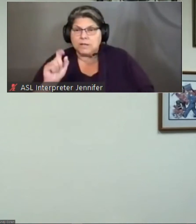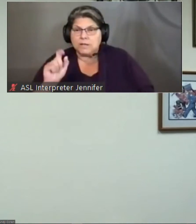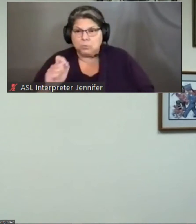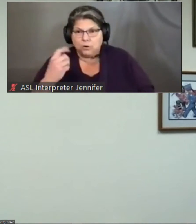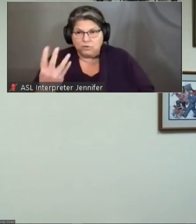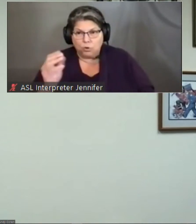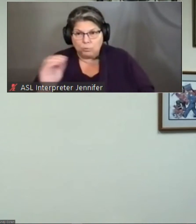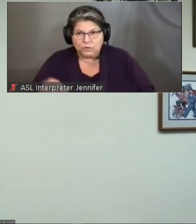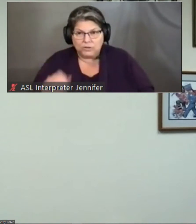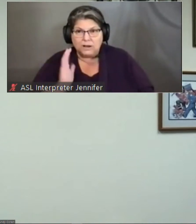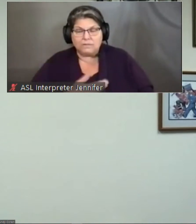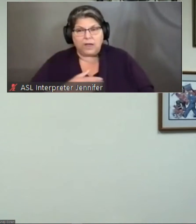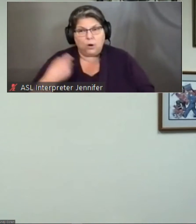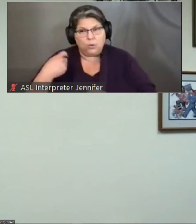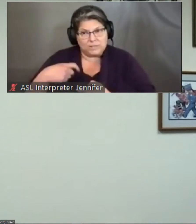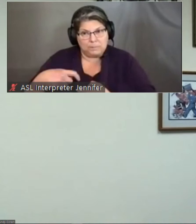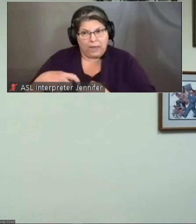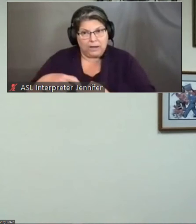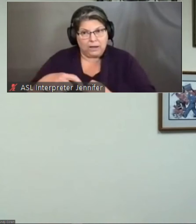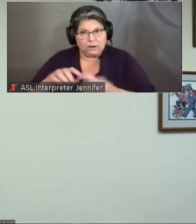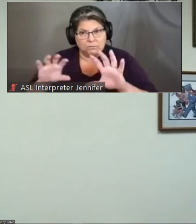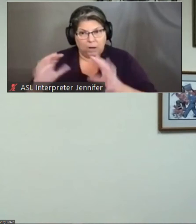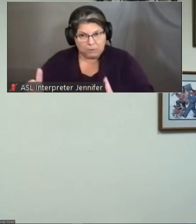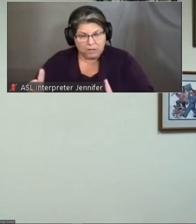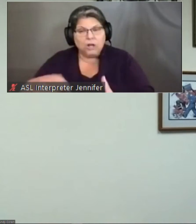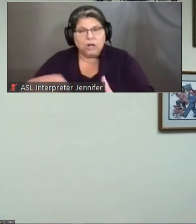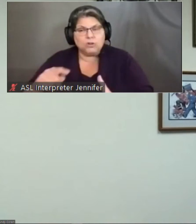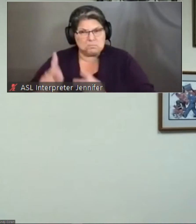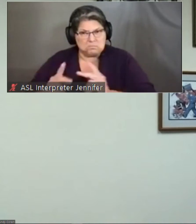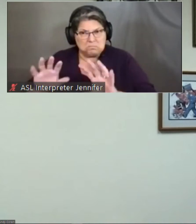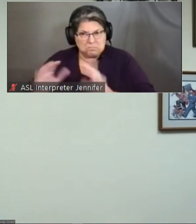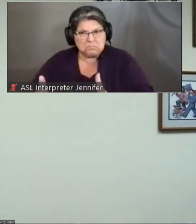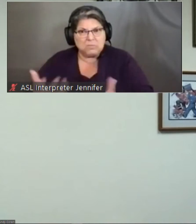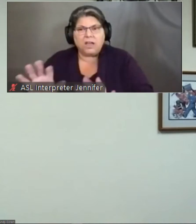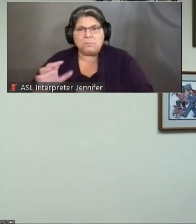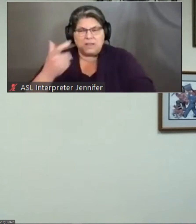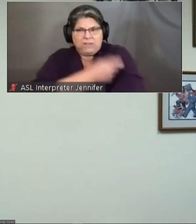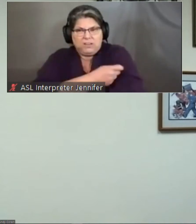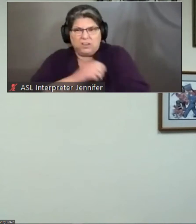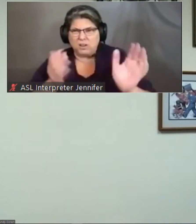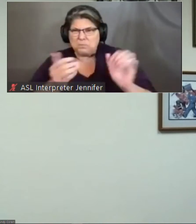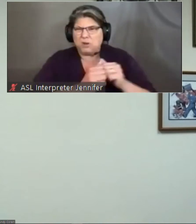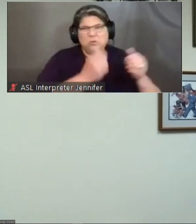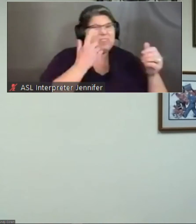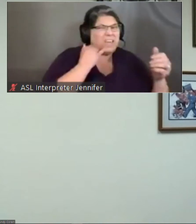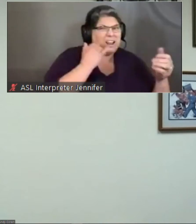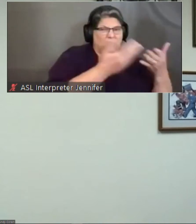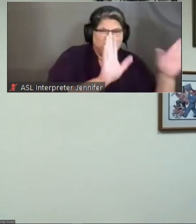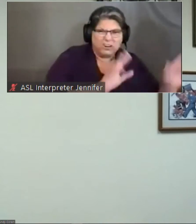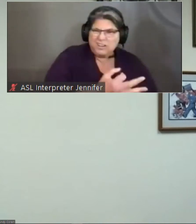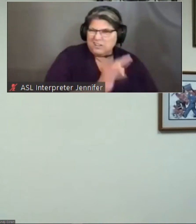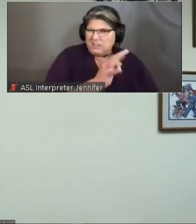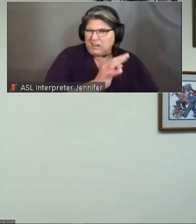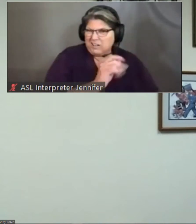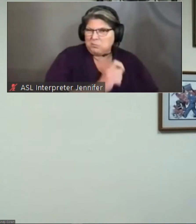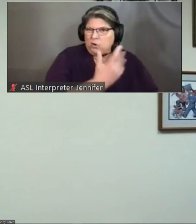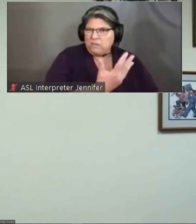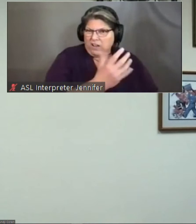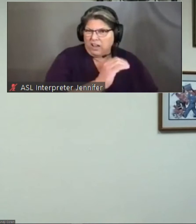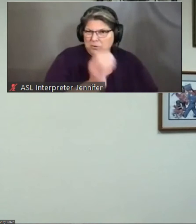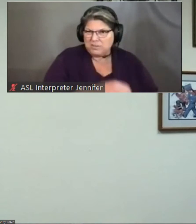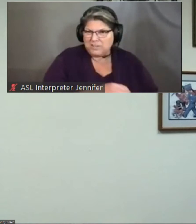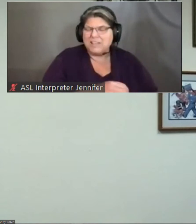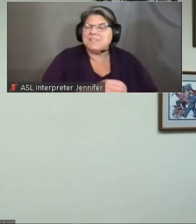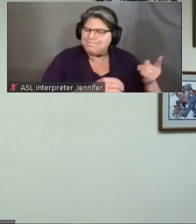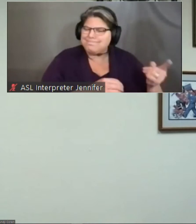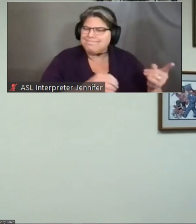16.4% of our Hispanic population has been vaccinated, compared to California 19.5%. And this is clearly where we